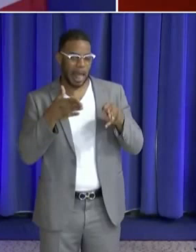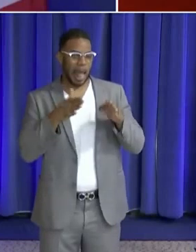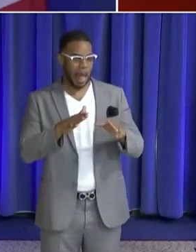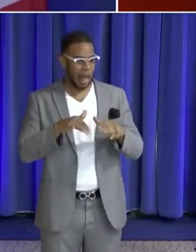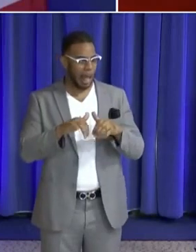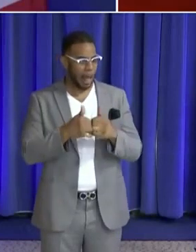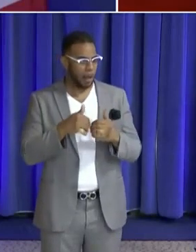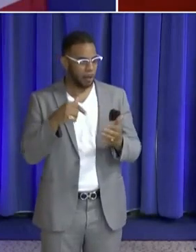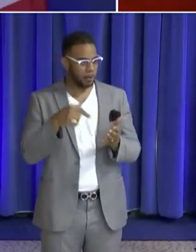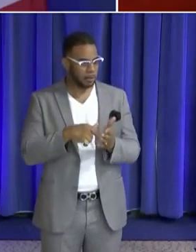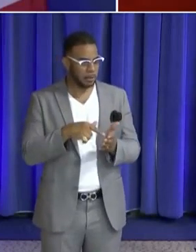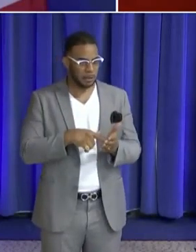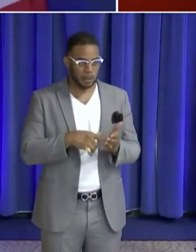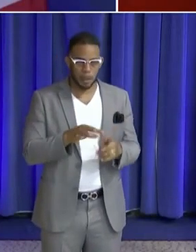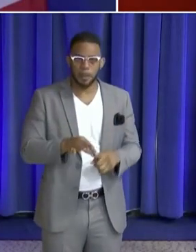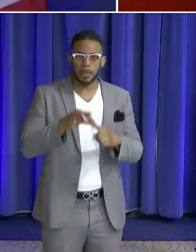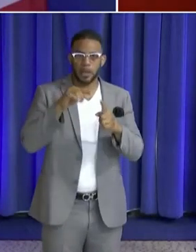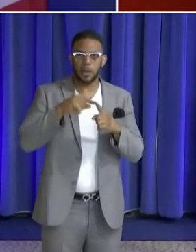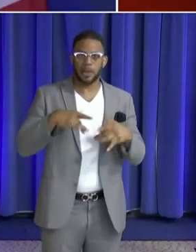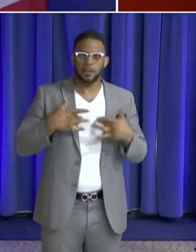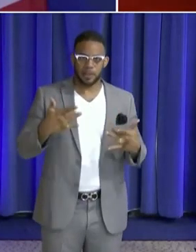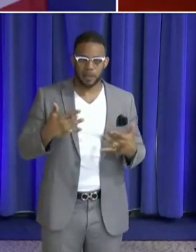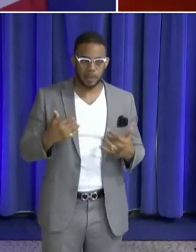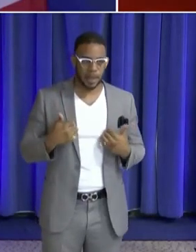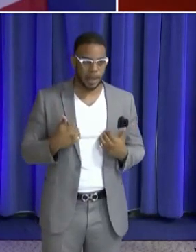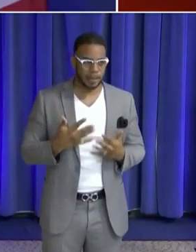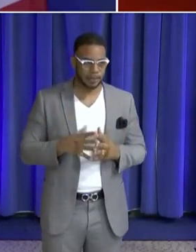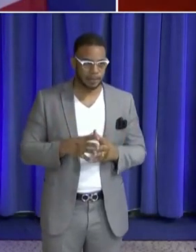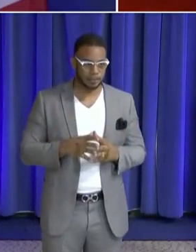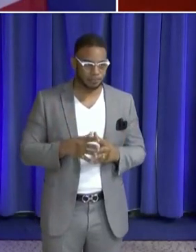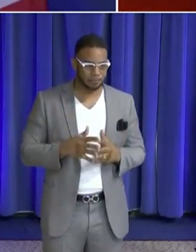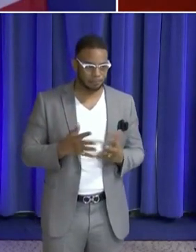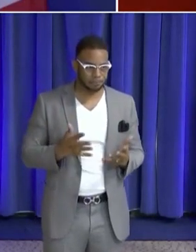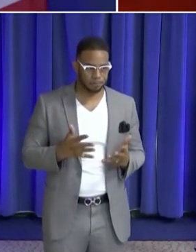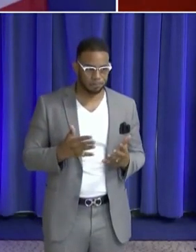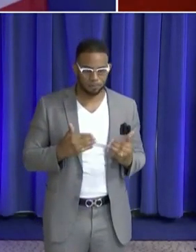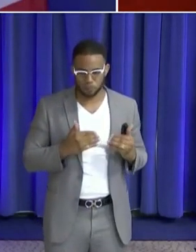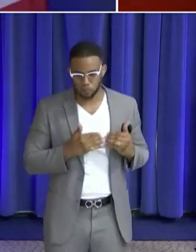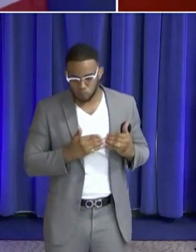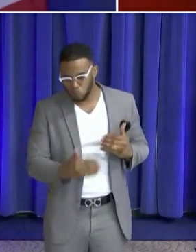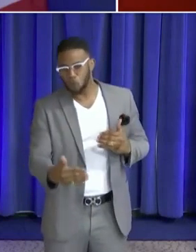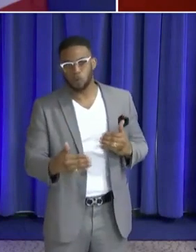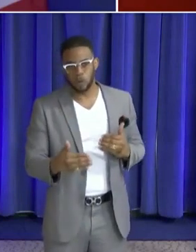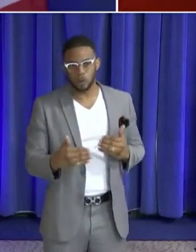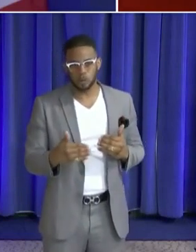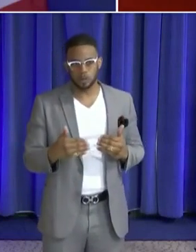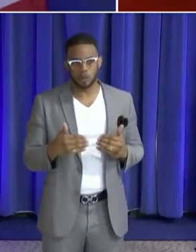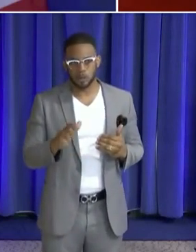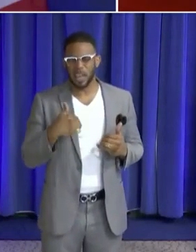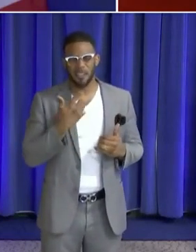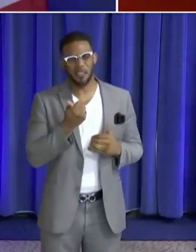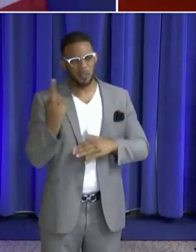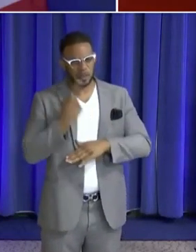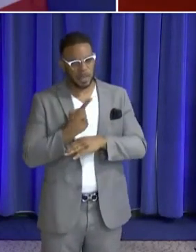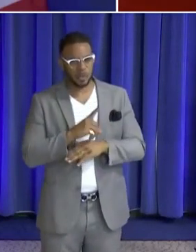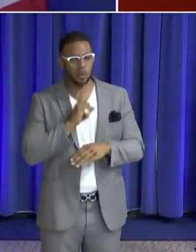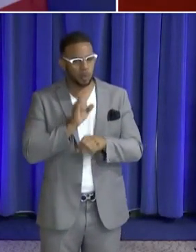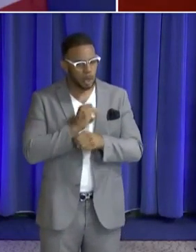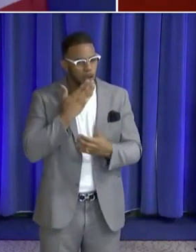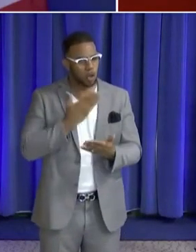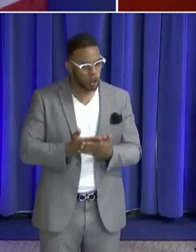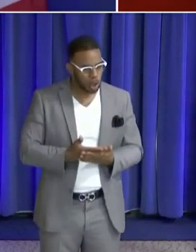this particular event has moved forward, we've had a couple of days of really